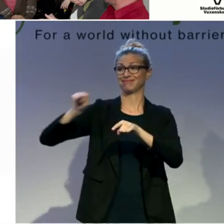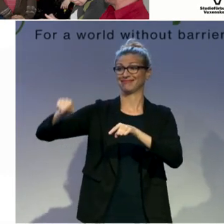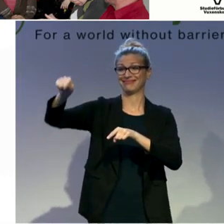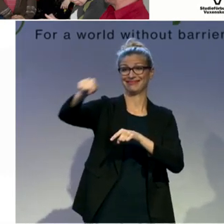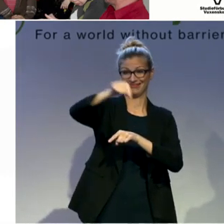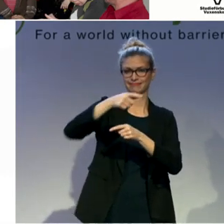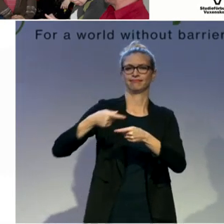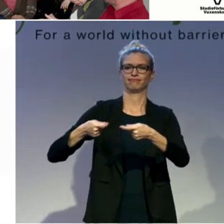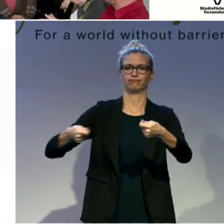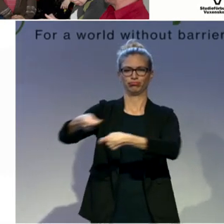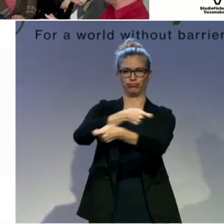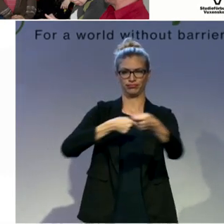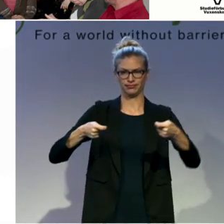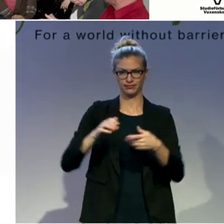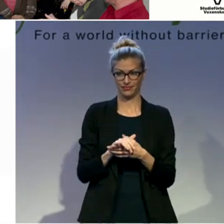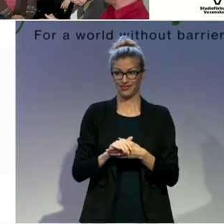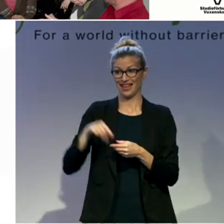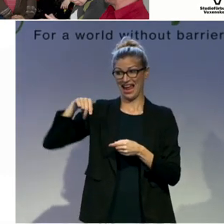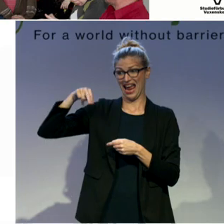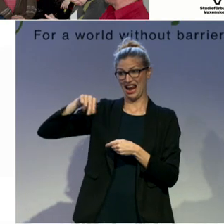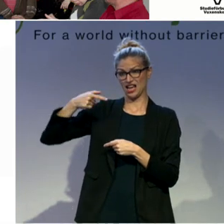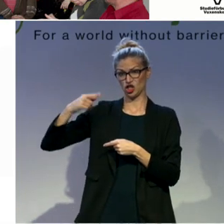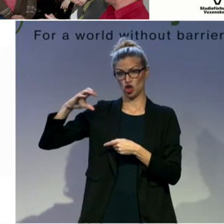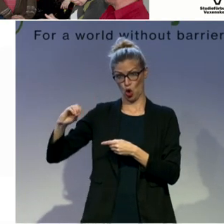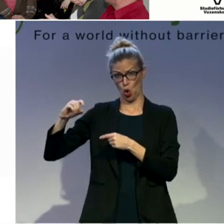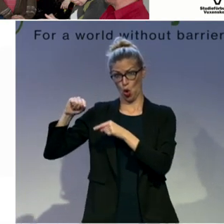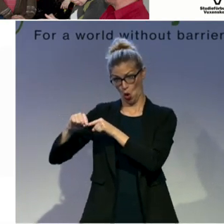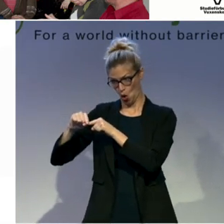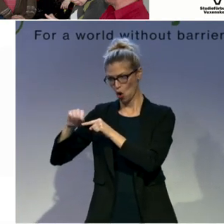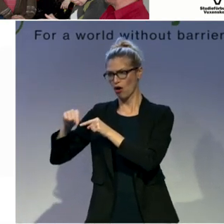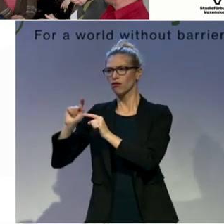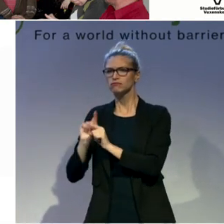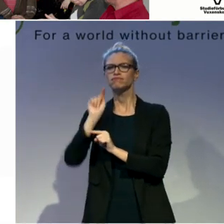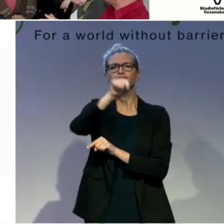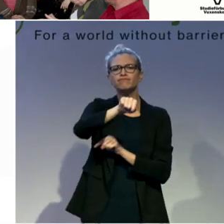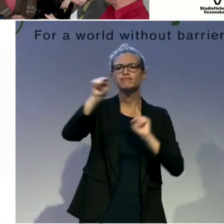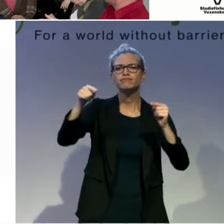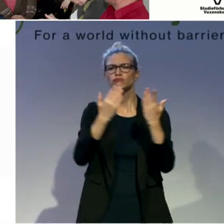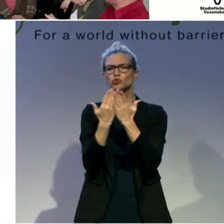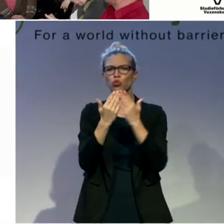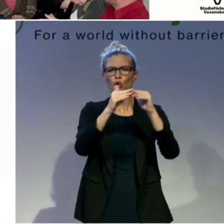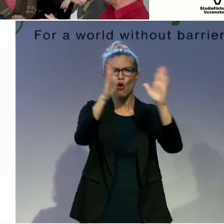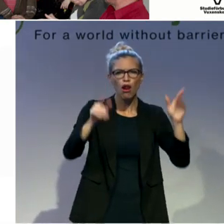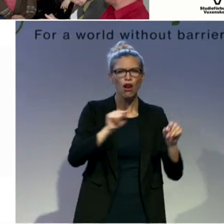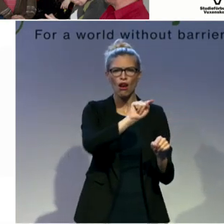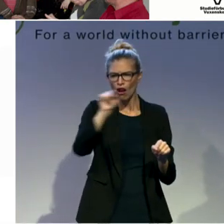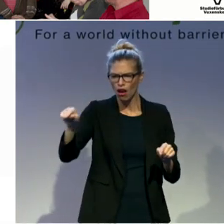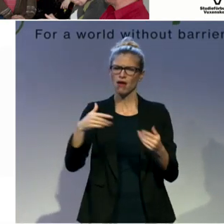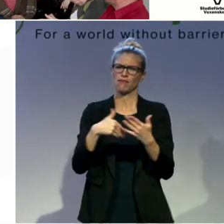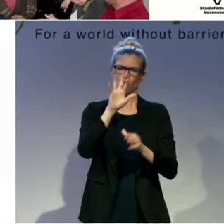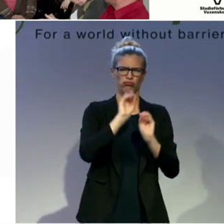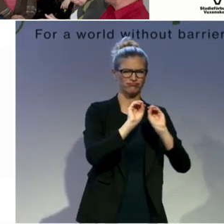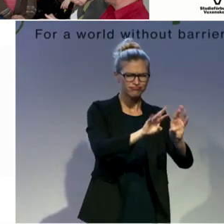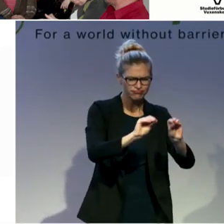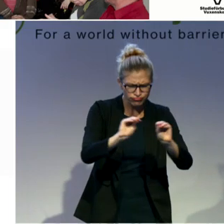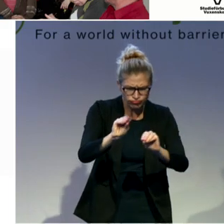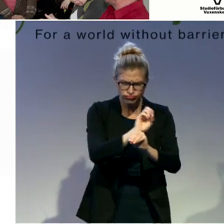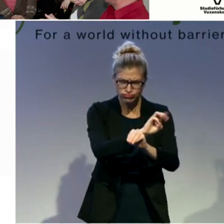Our NGO, Studieförbundet Vuxenskolan, has a very close alliance with people with intellectual disabilities and